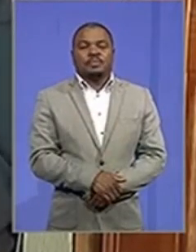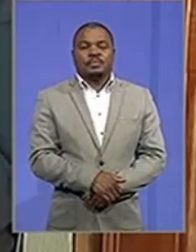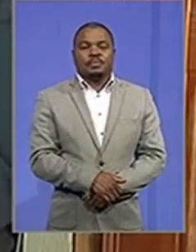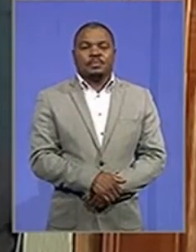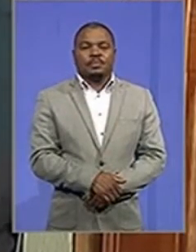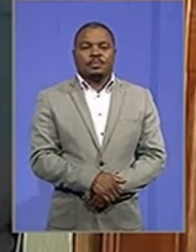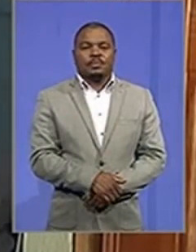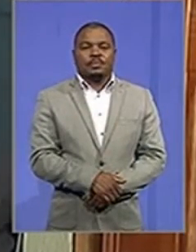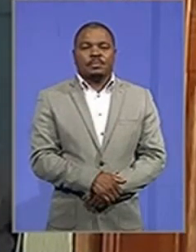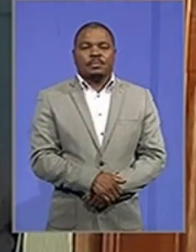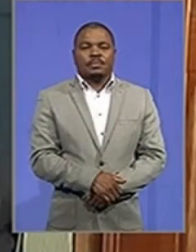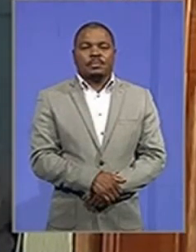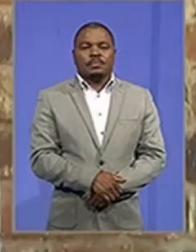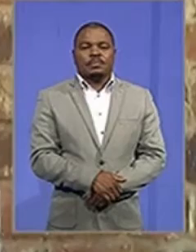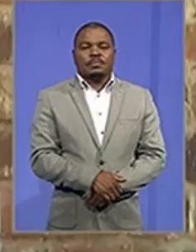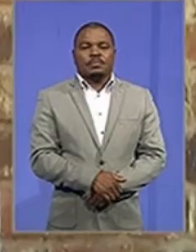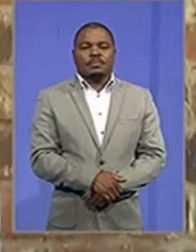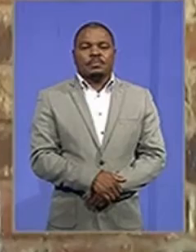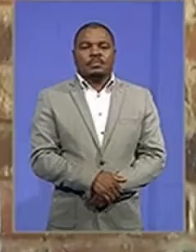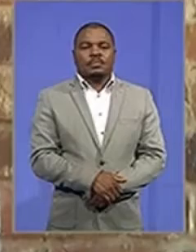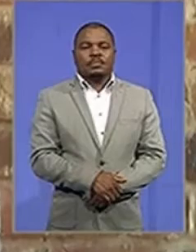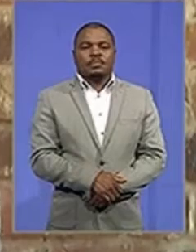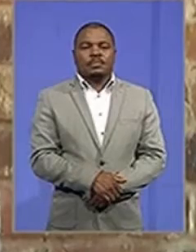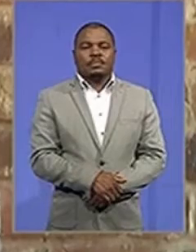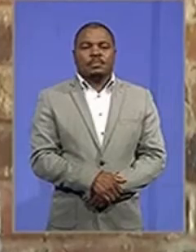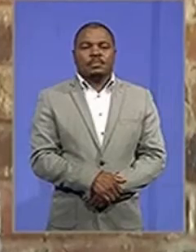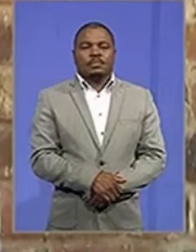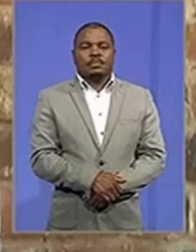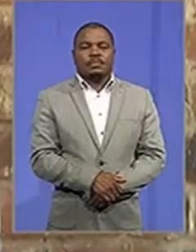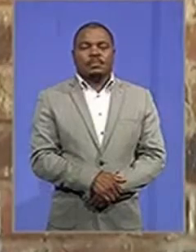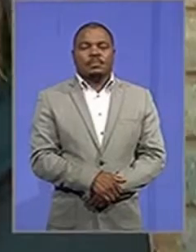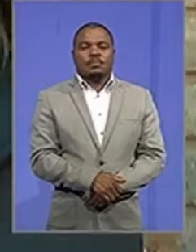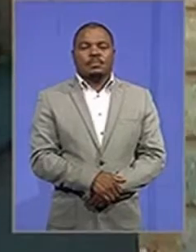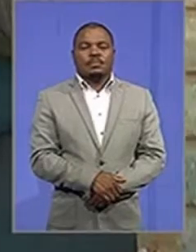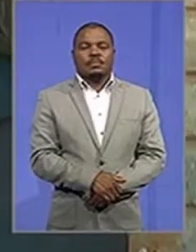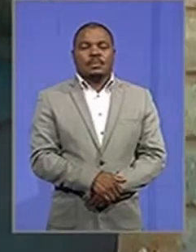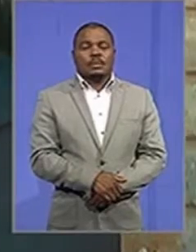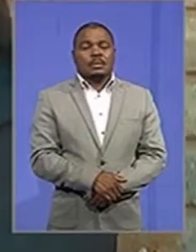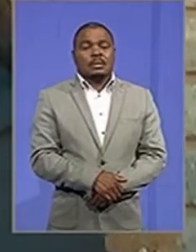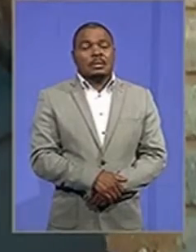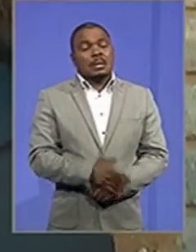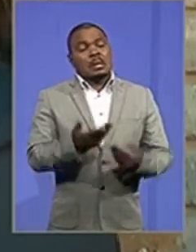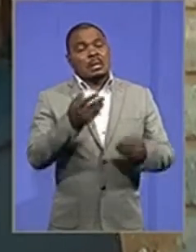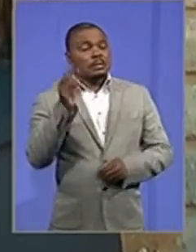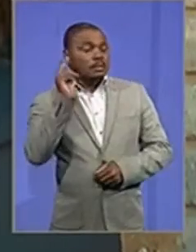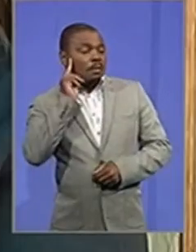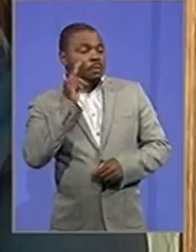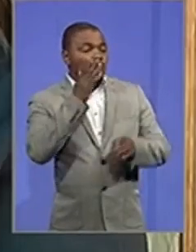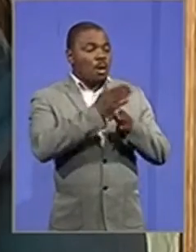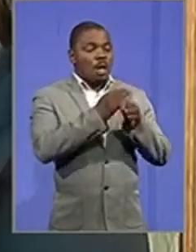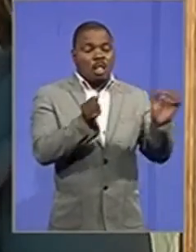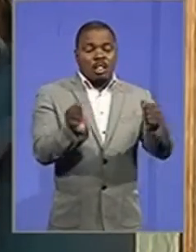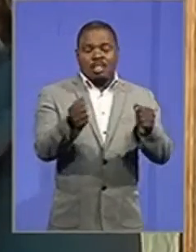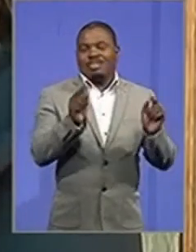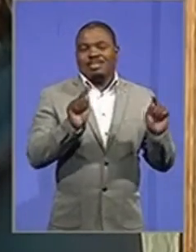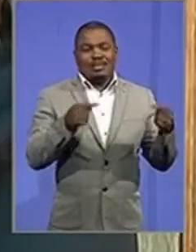wa dumalana gore ikonomi ga e ungwele bao ba nang le bogole jwa kutlo le puo. Ha ba kgone go hiriwa ko meberekong because la ba gote